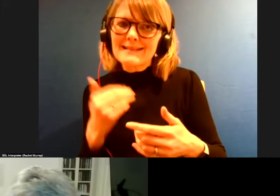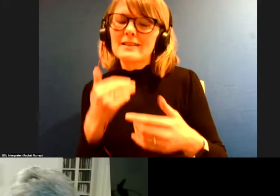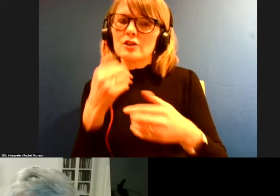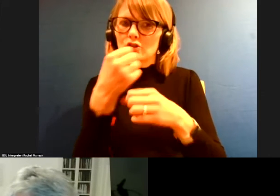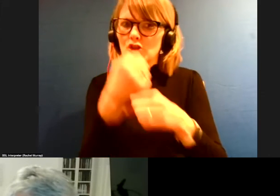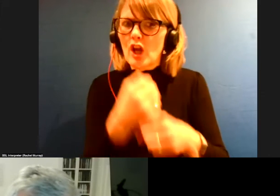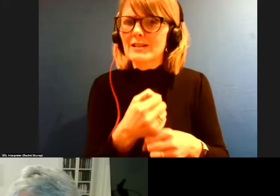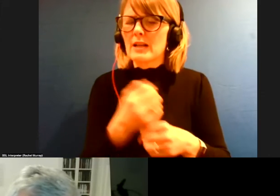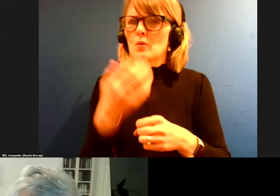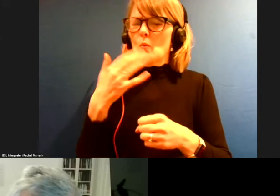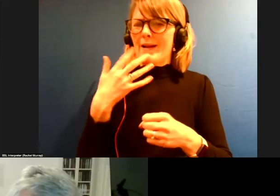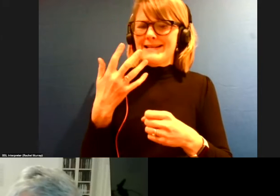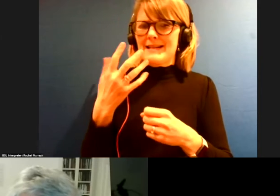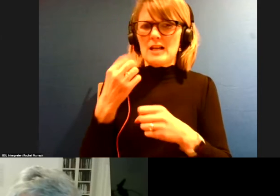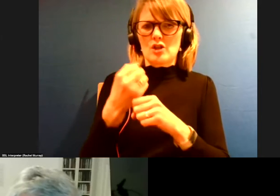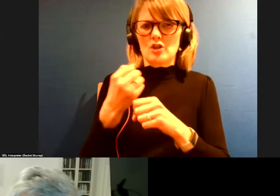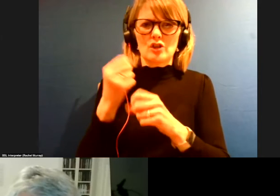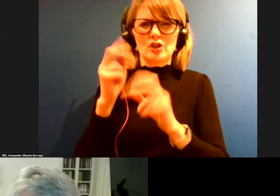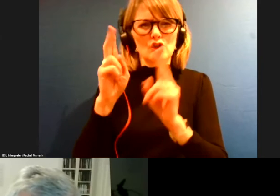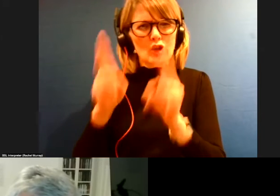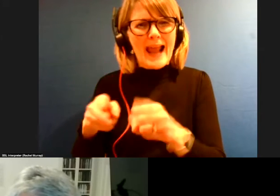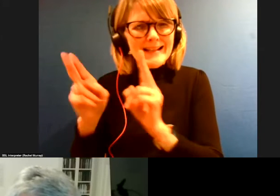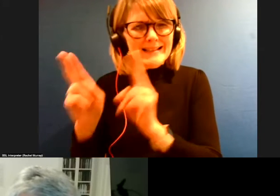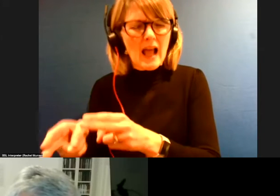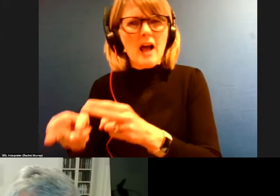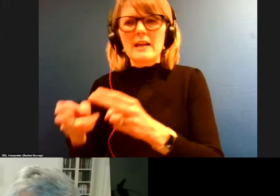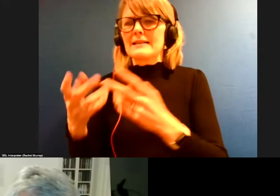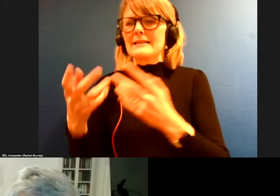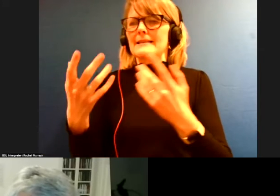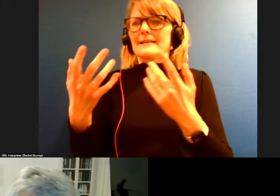church of that robbed them of their language and of their